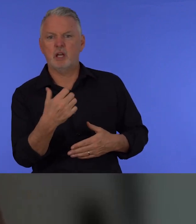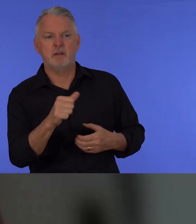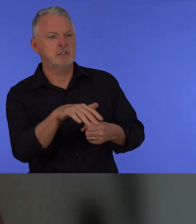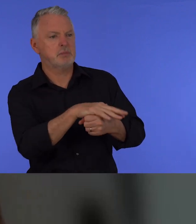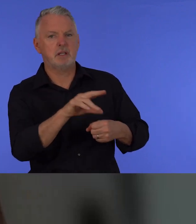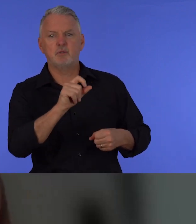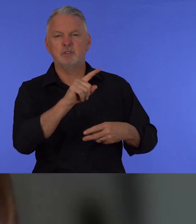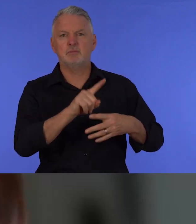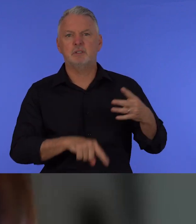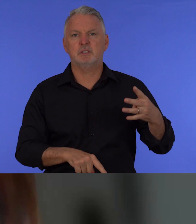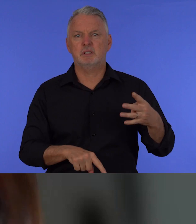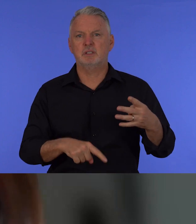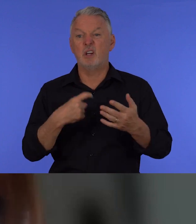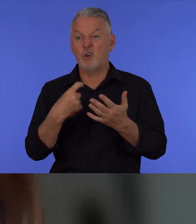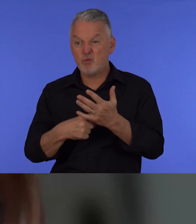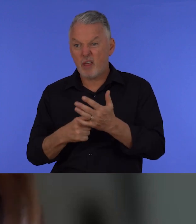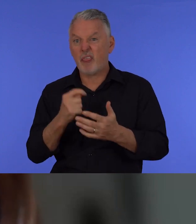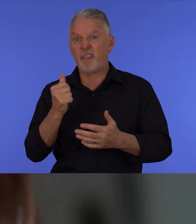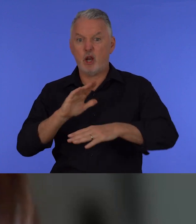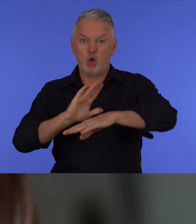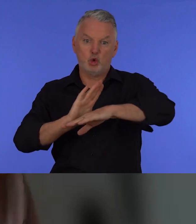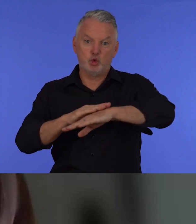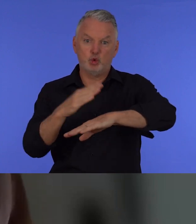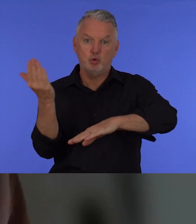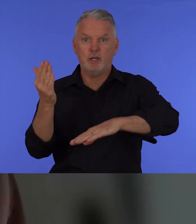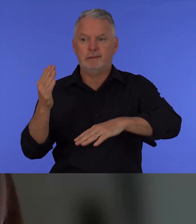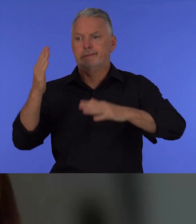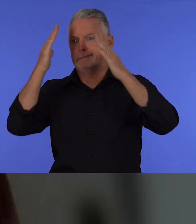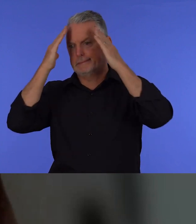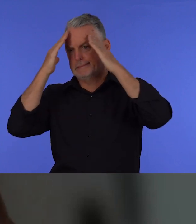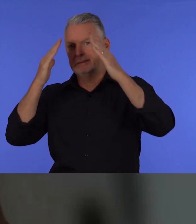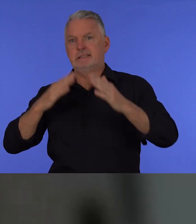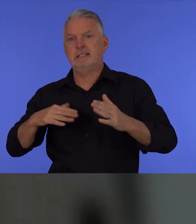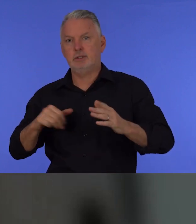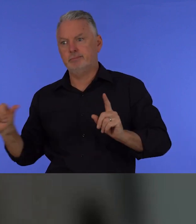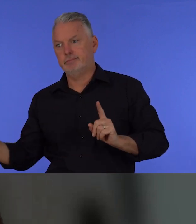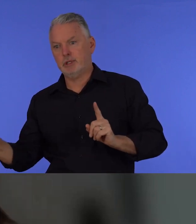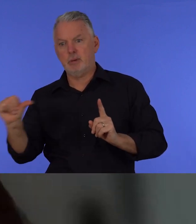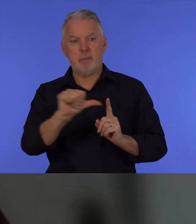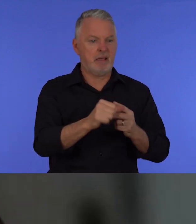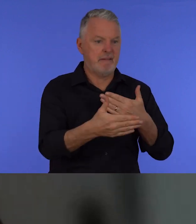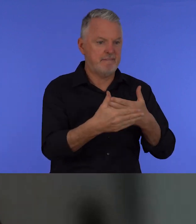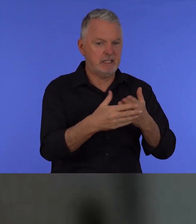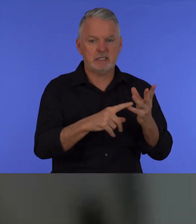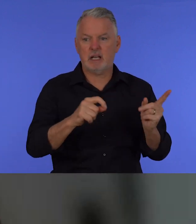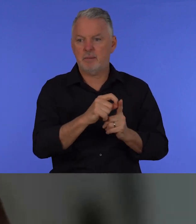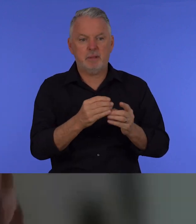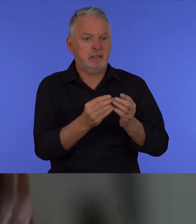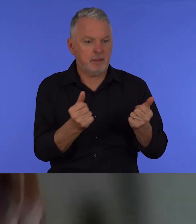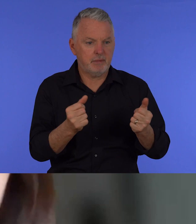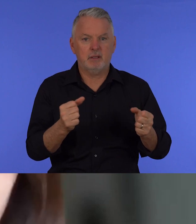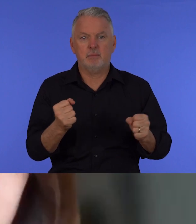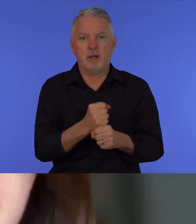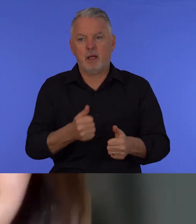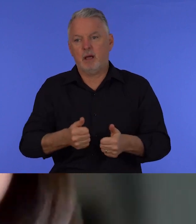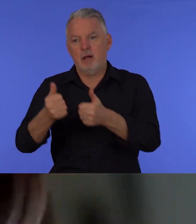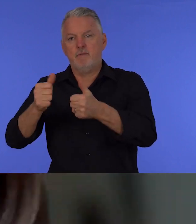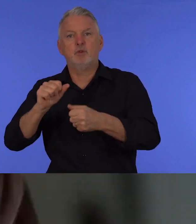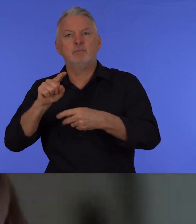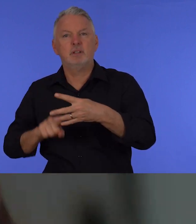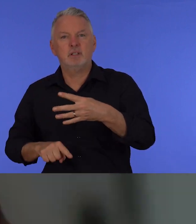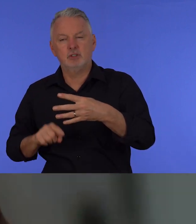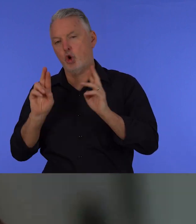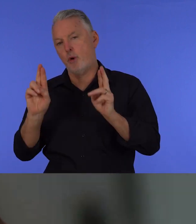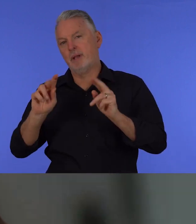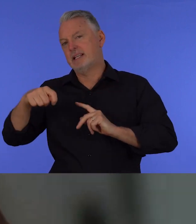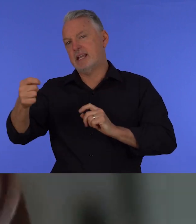wouldn't you have a space for a child with a disability, rather than us having to have conversations around the benefits of inclusion? I